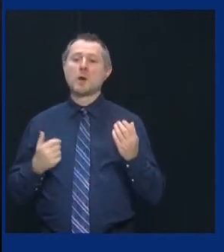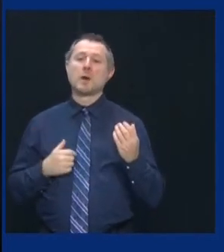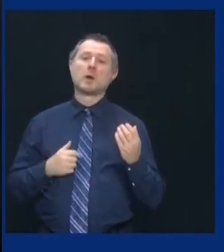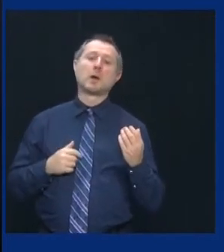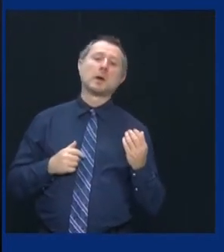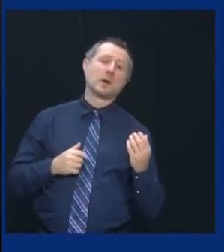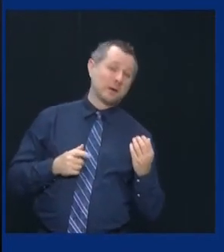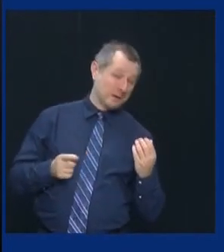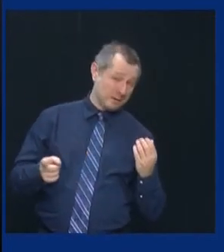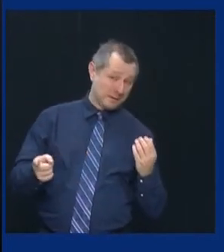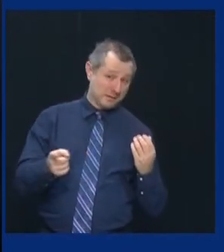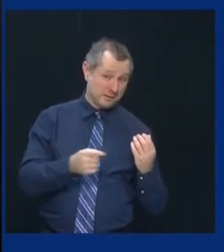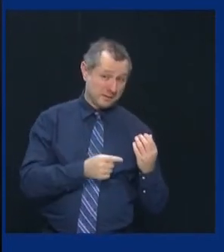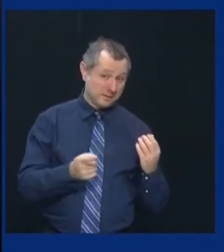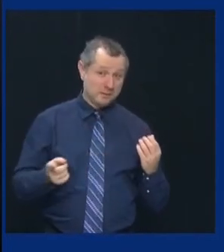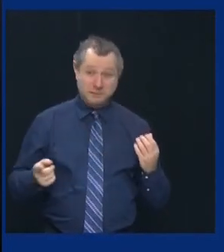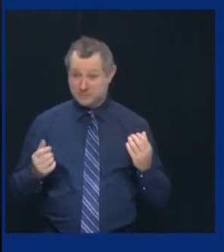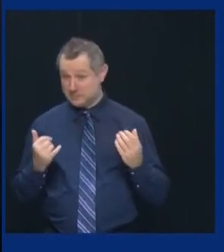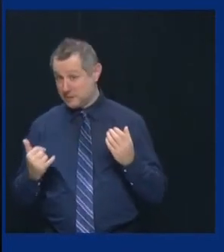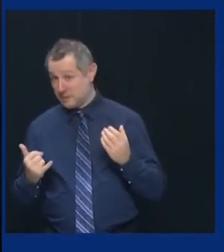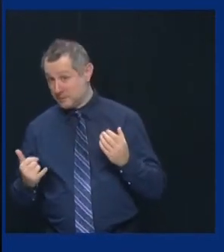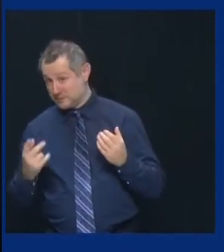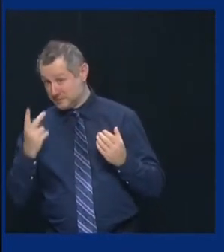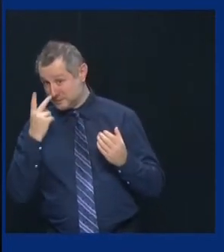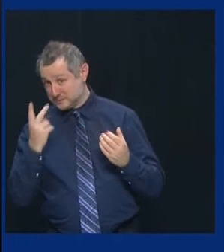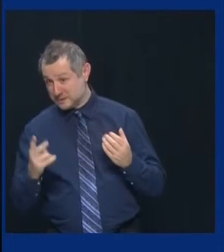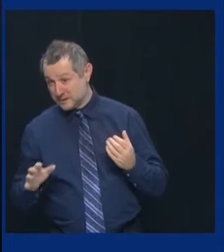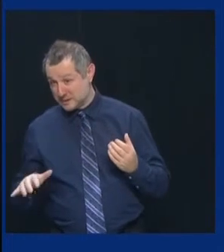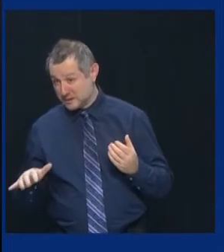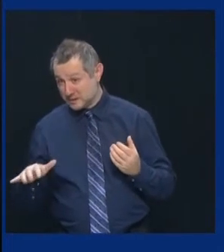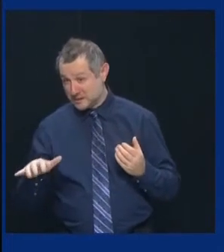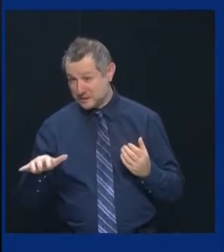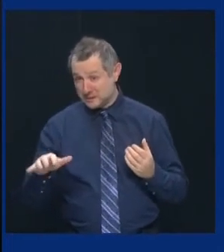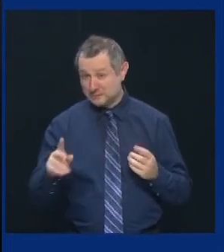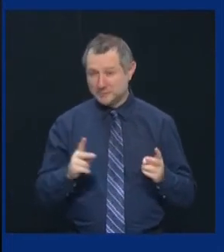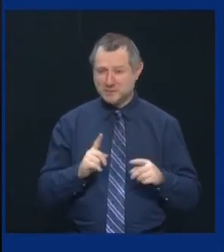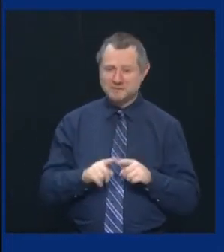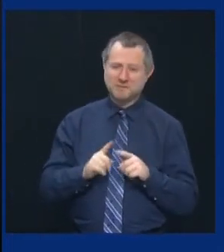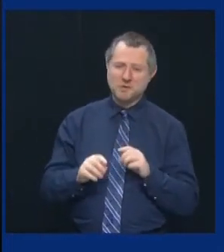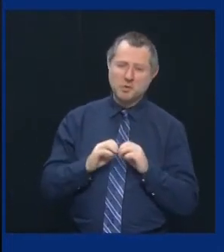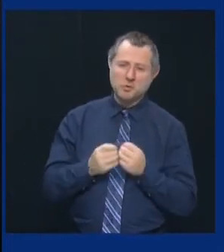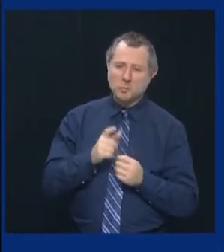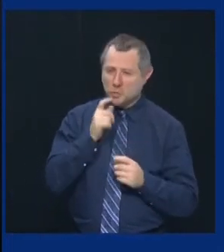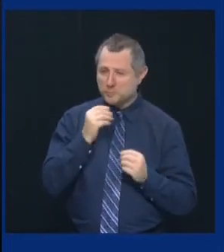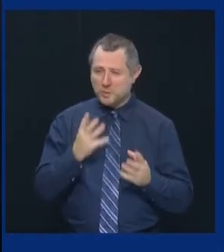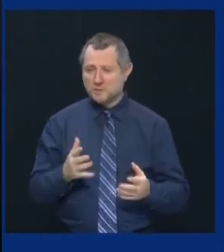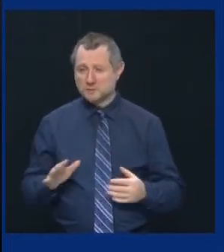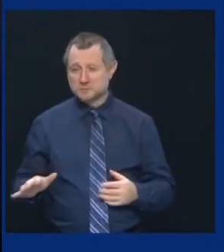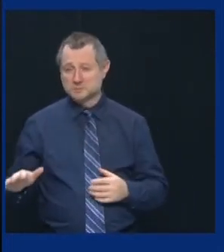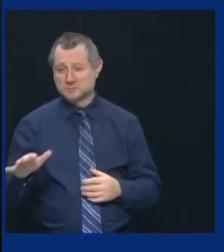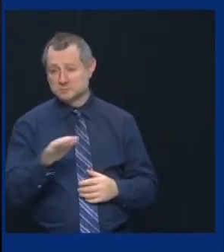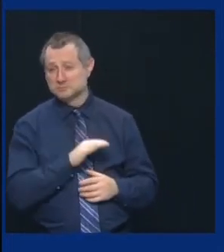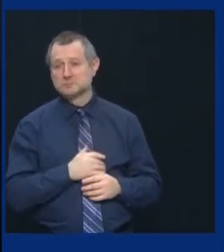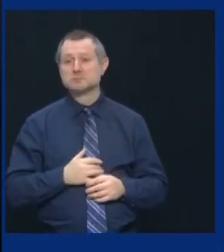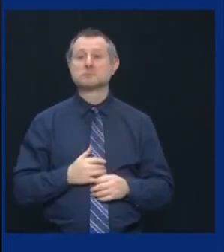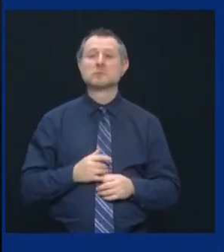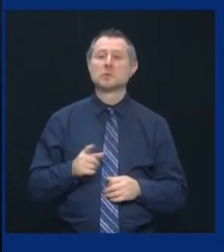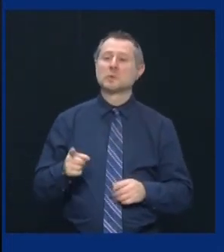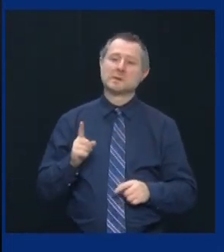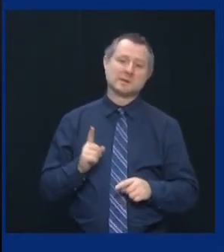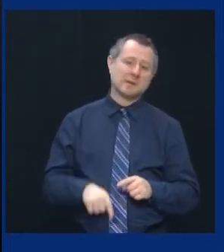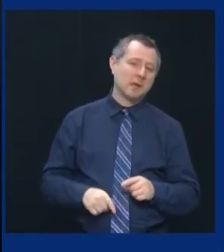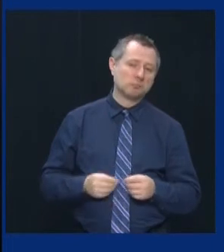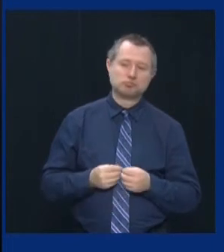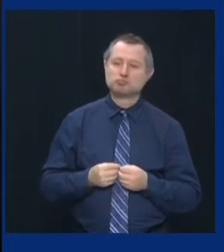you're dealing, by the way, with hundreds of provider organizations, you can't dispense